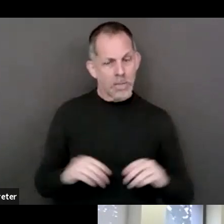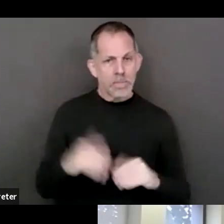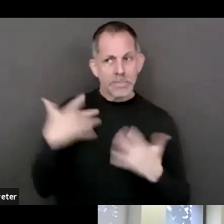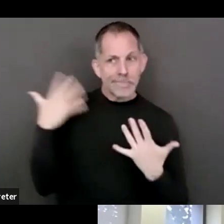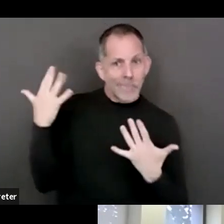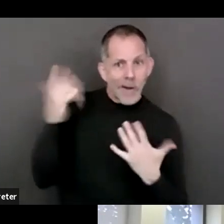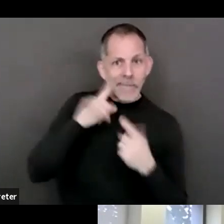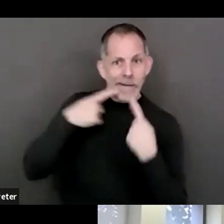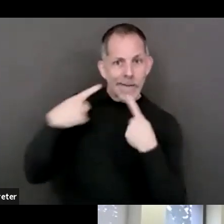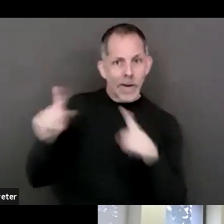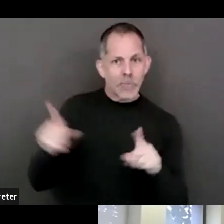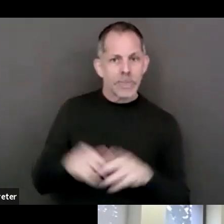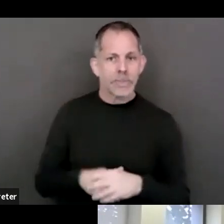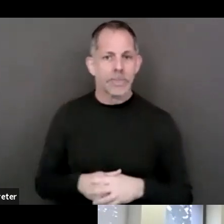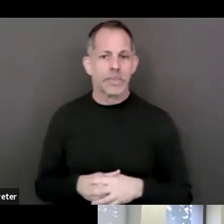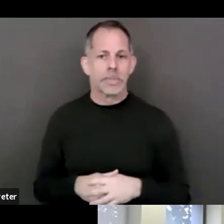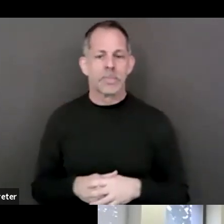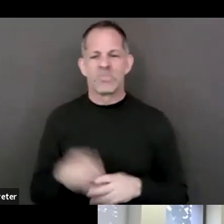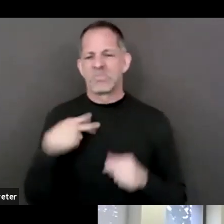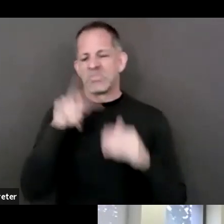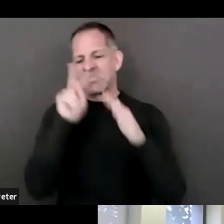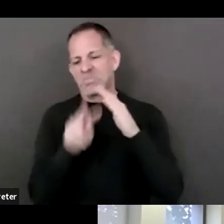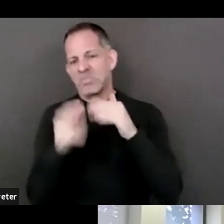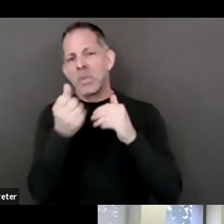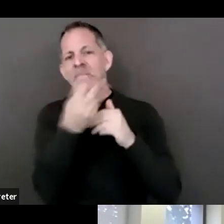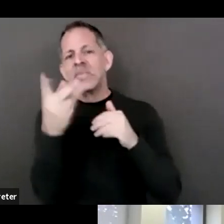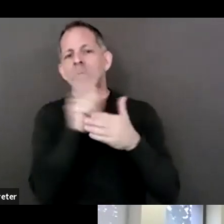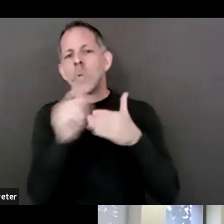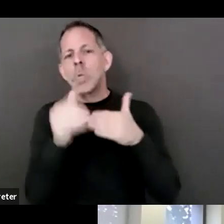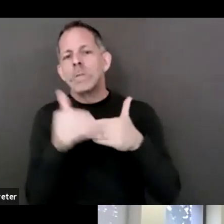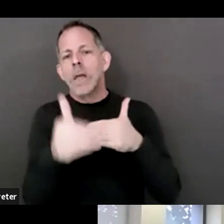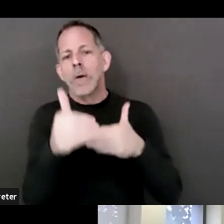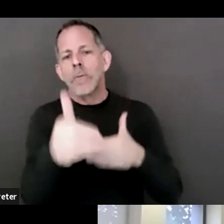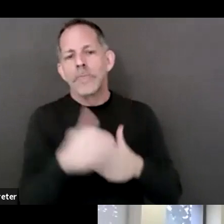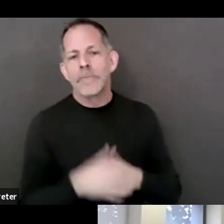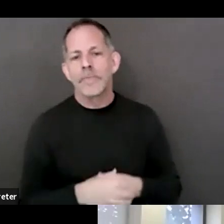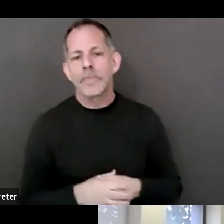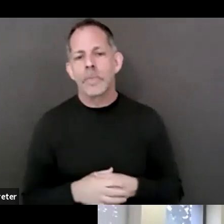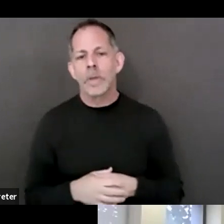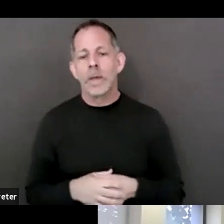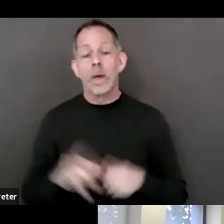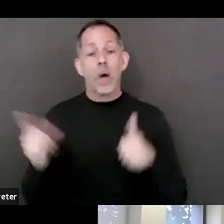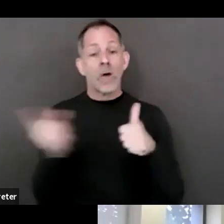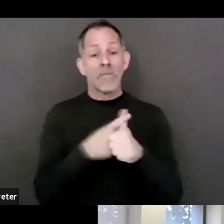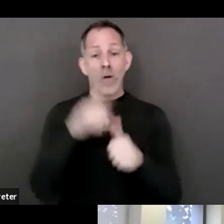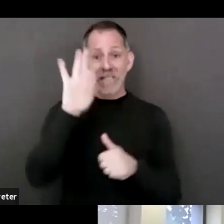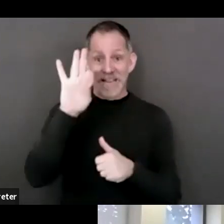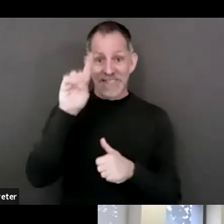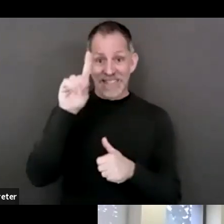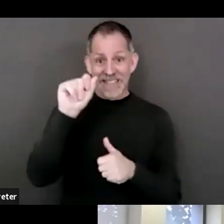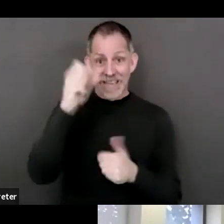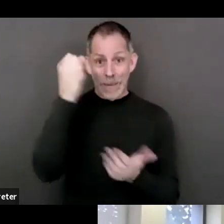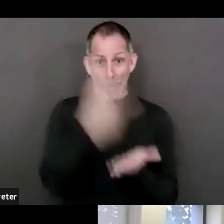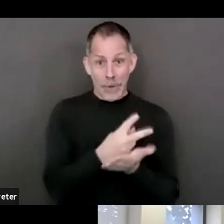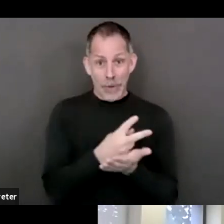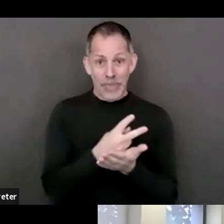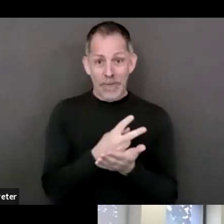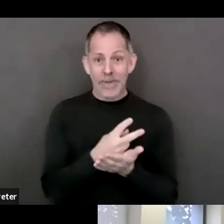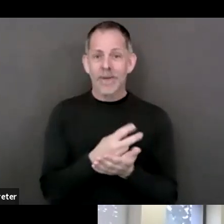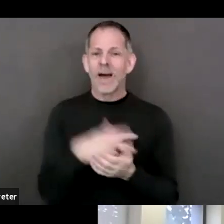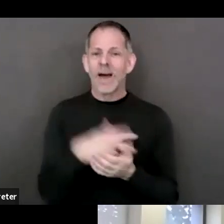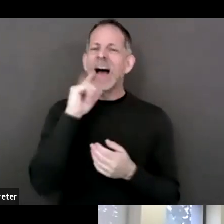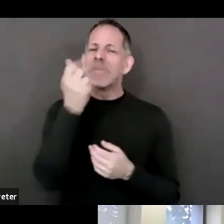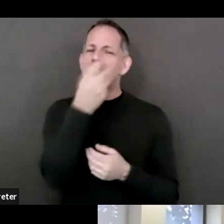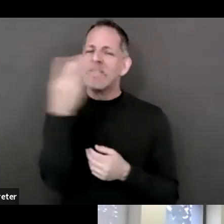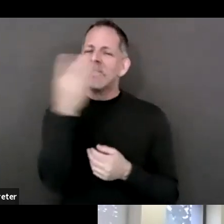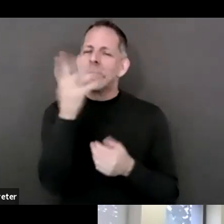because once that first domino falls with the FDA, it takes a few weeks for CDC to get through it, and then for things to kind of